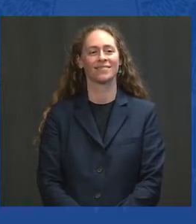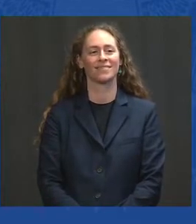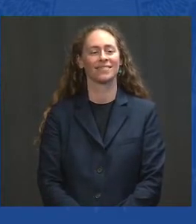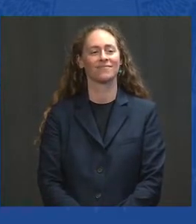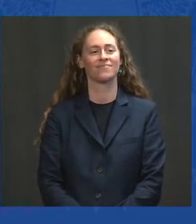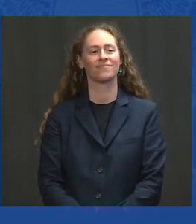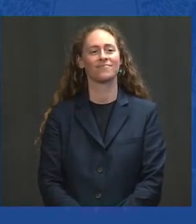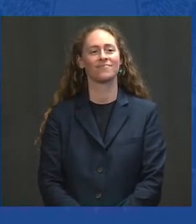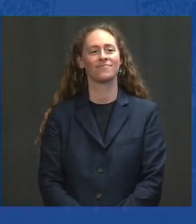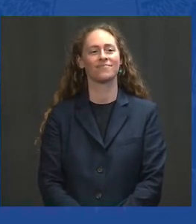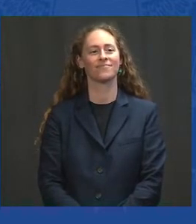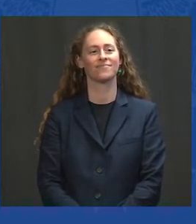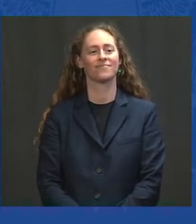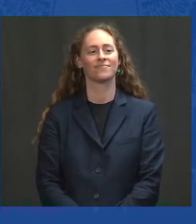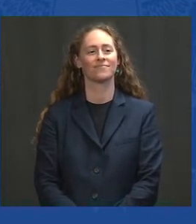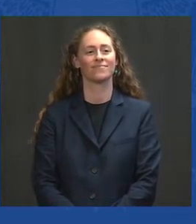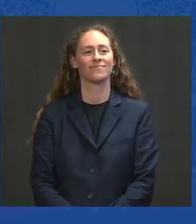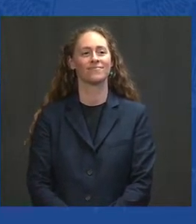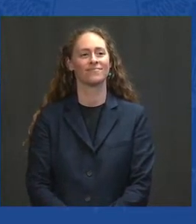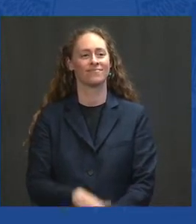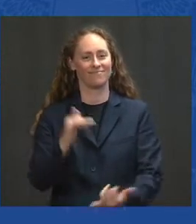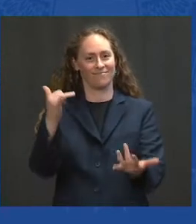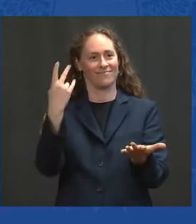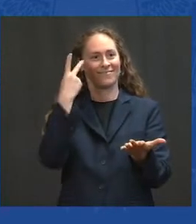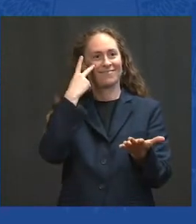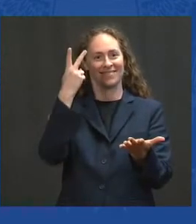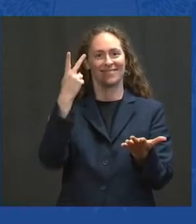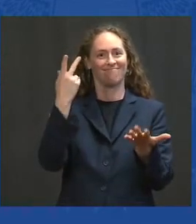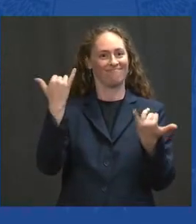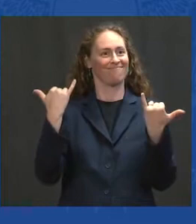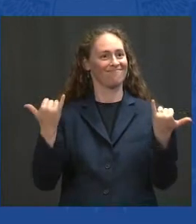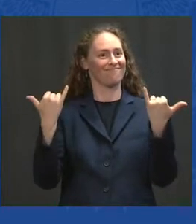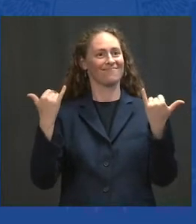this day, Thursday, July 15th,